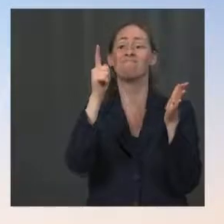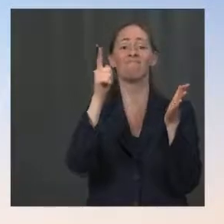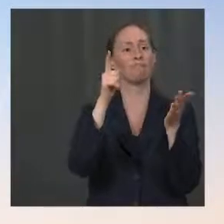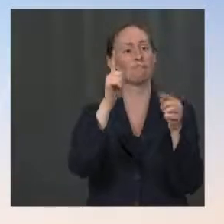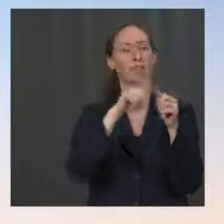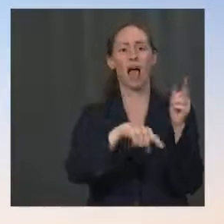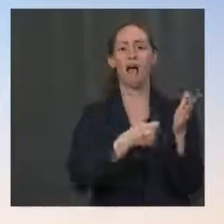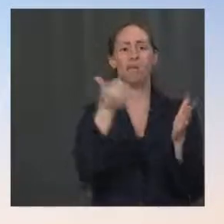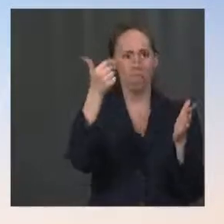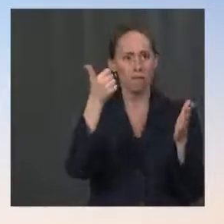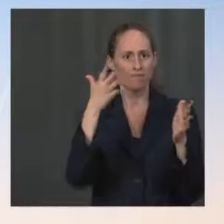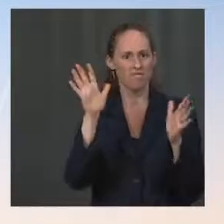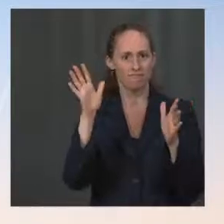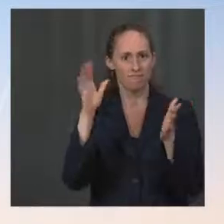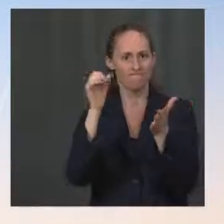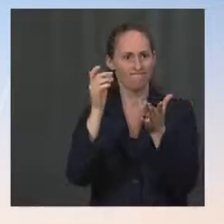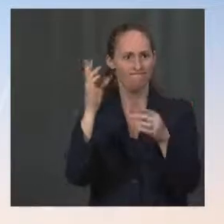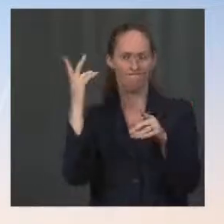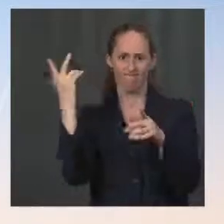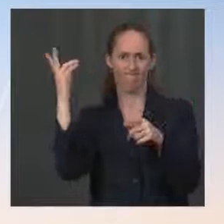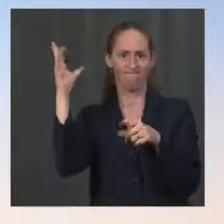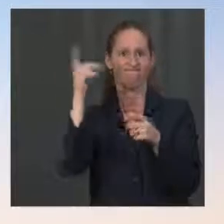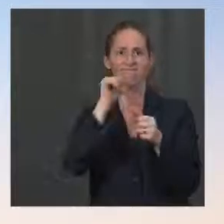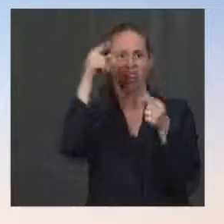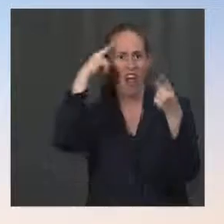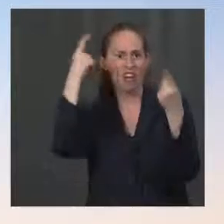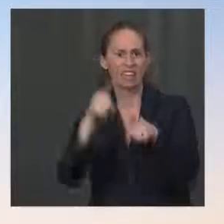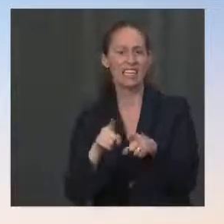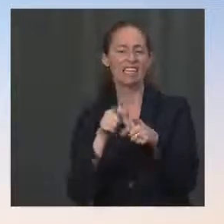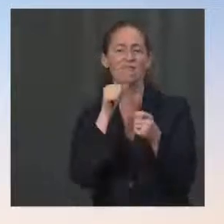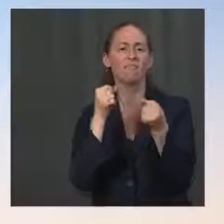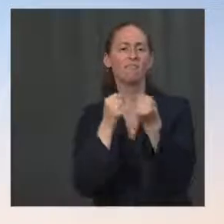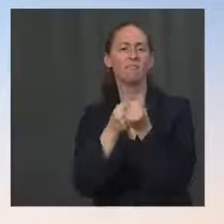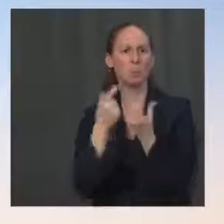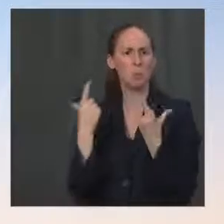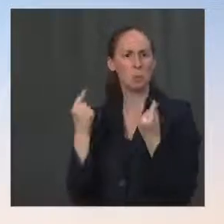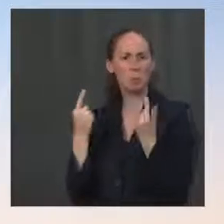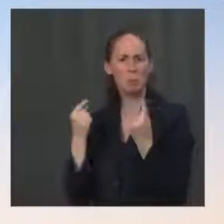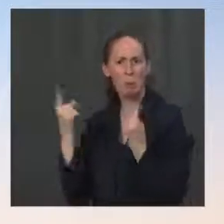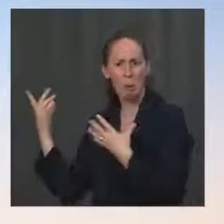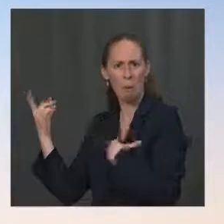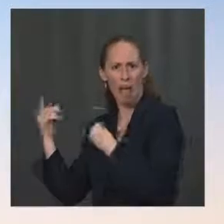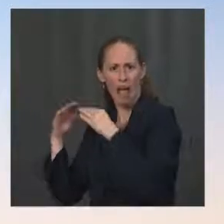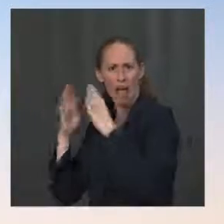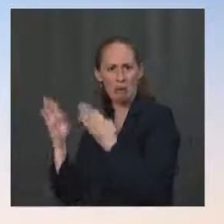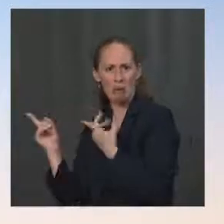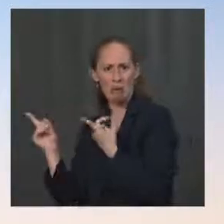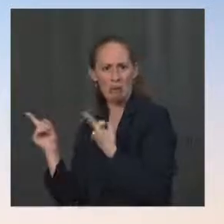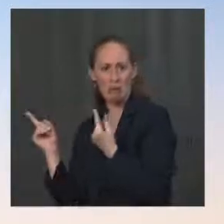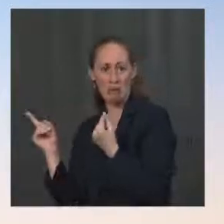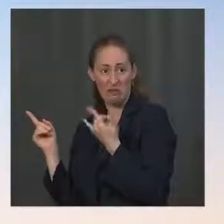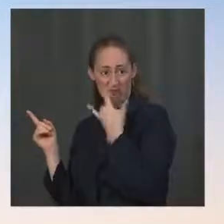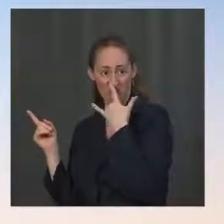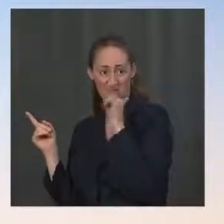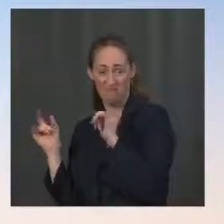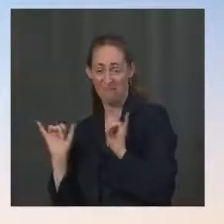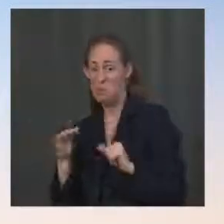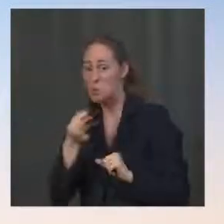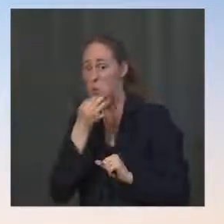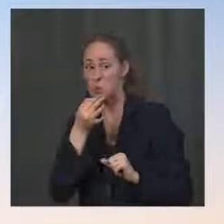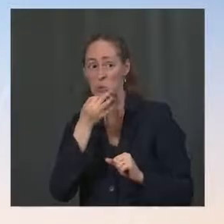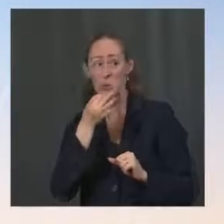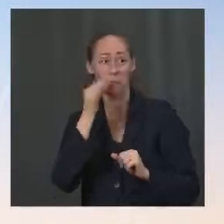to issue a new moratorium? And what is the White House doing to address what could now become a real eviction crisis for many renters